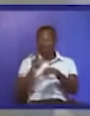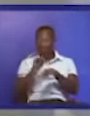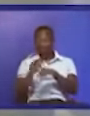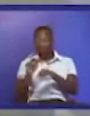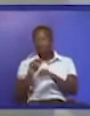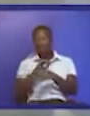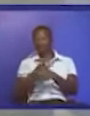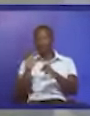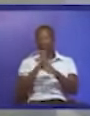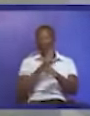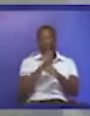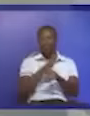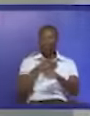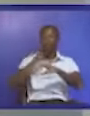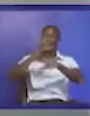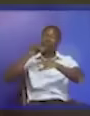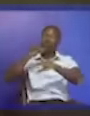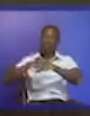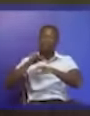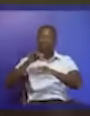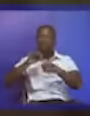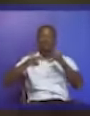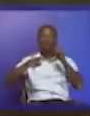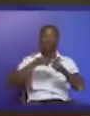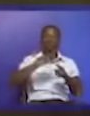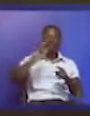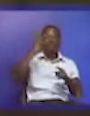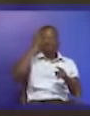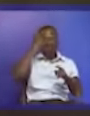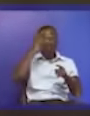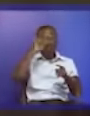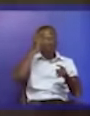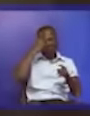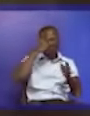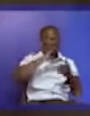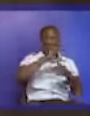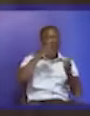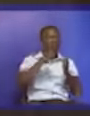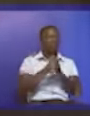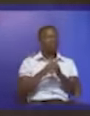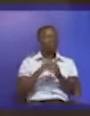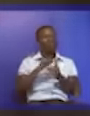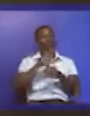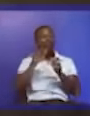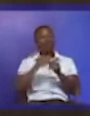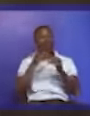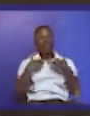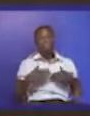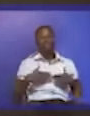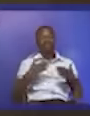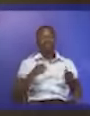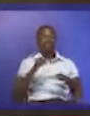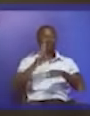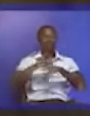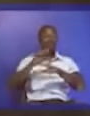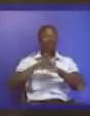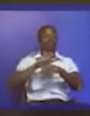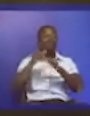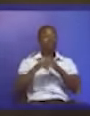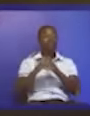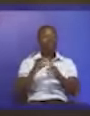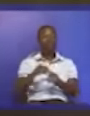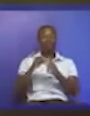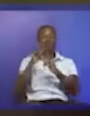call your loved ones, politicians, government, what, everybody, especially for those you